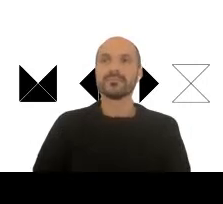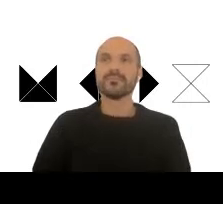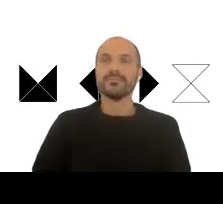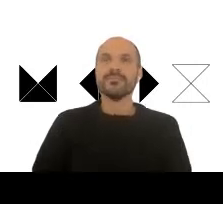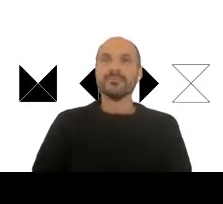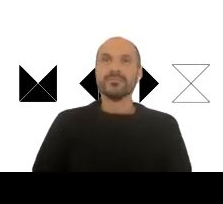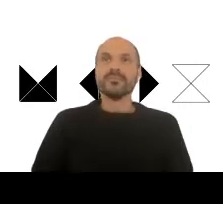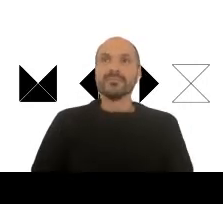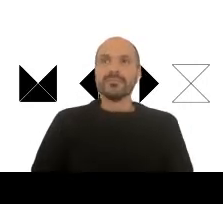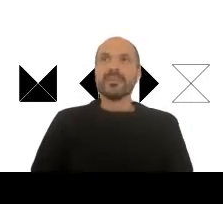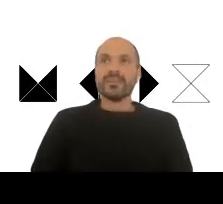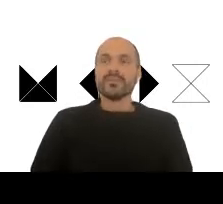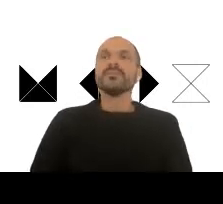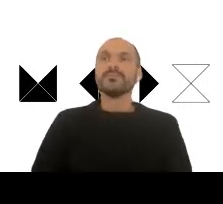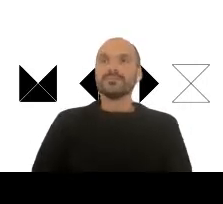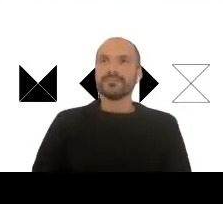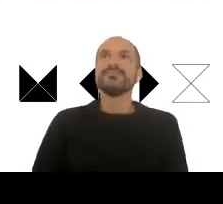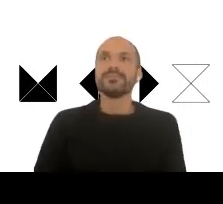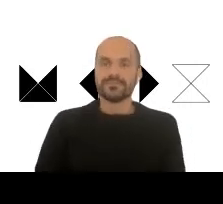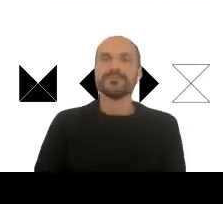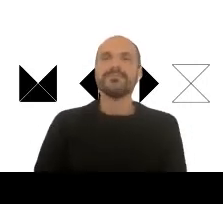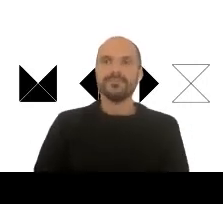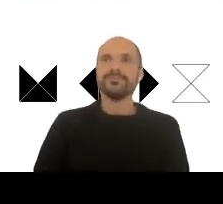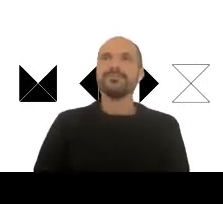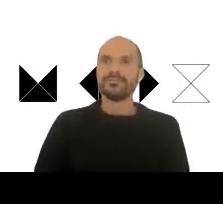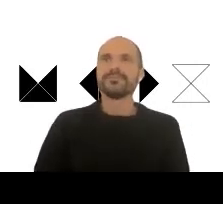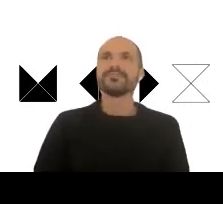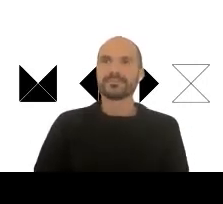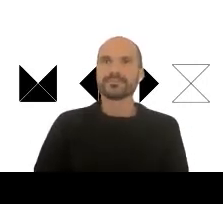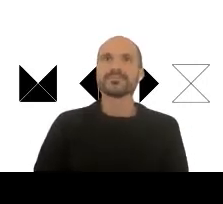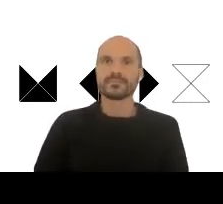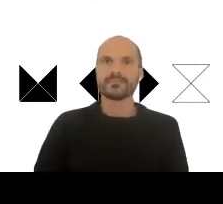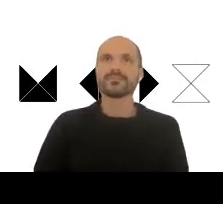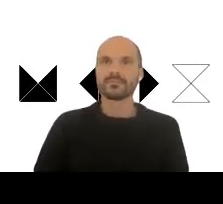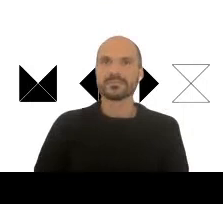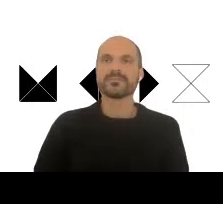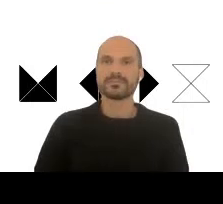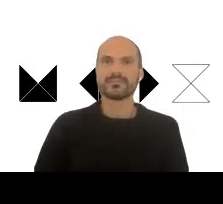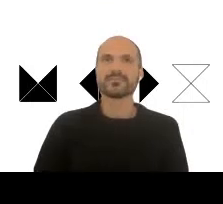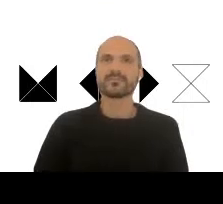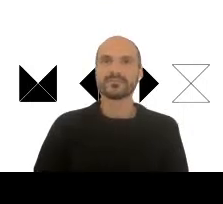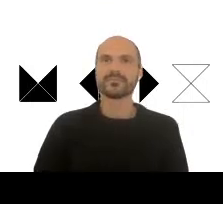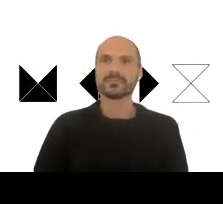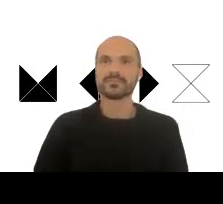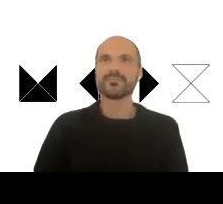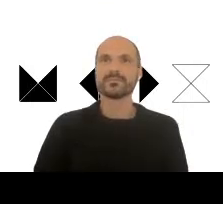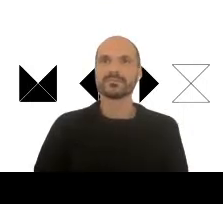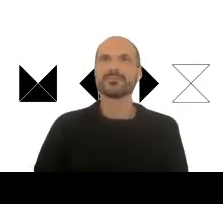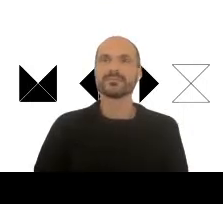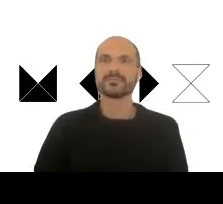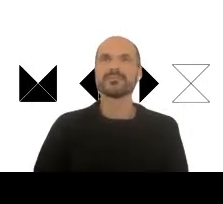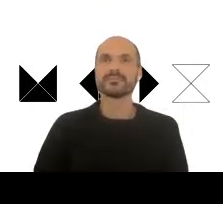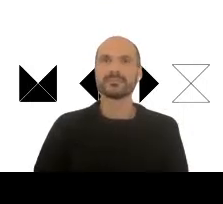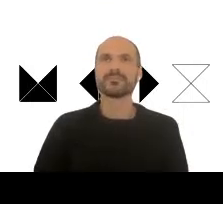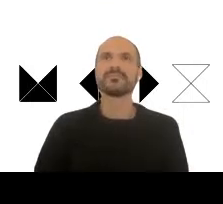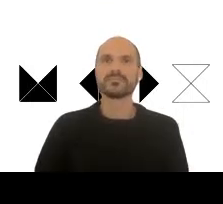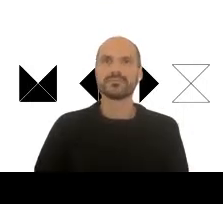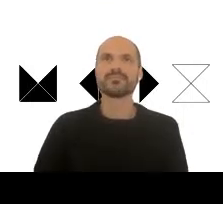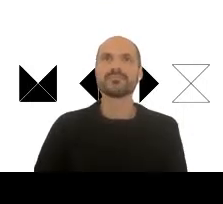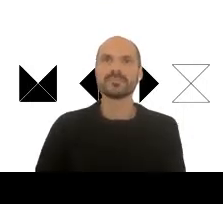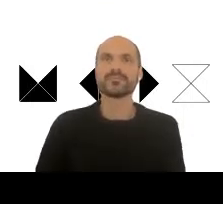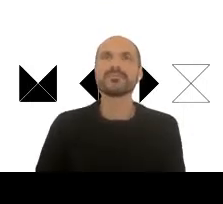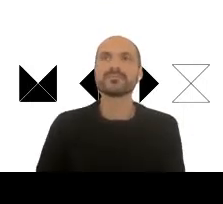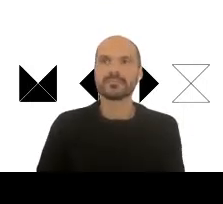a lack of student homes or places for the students to stay, so they travel long